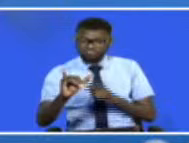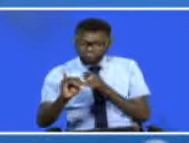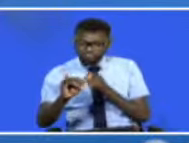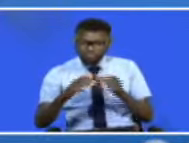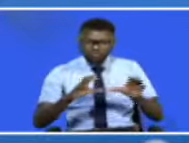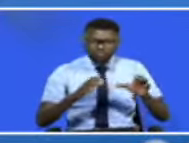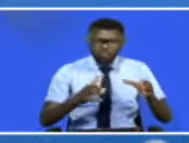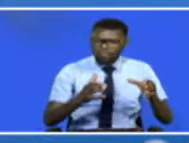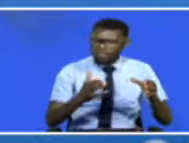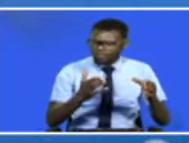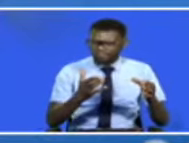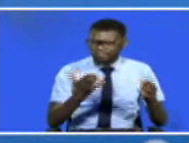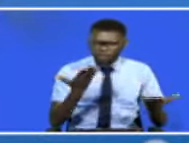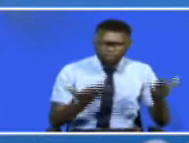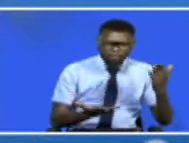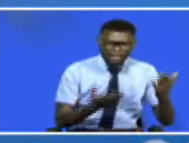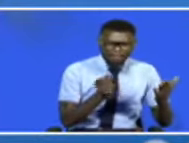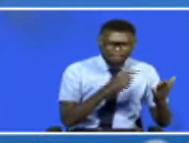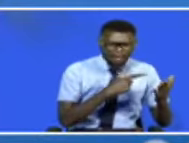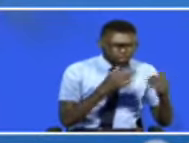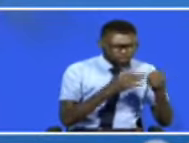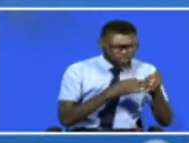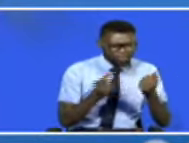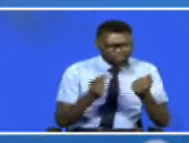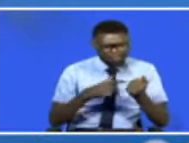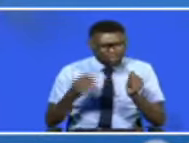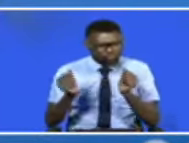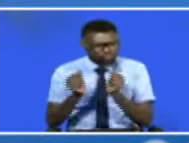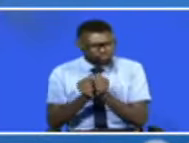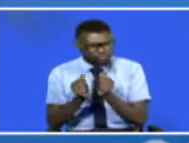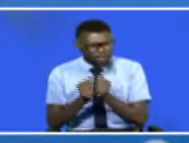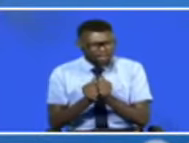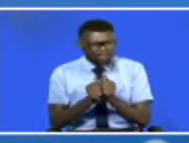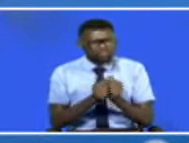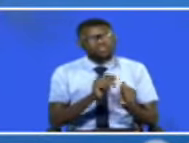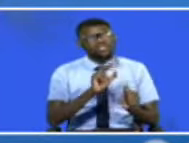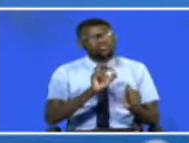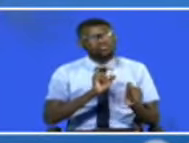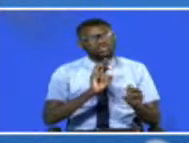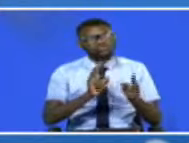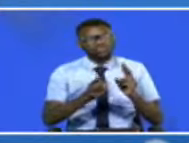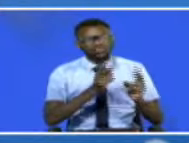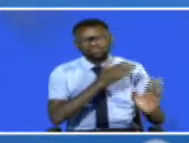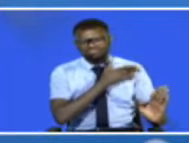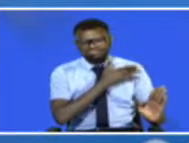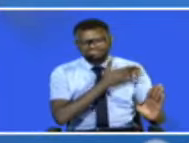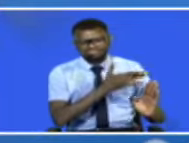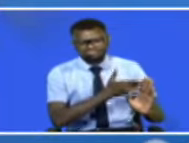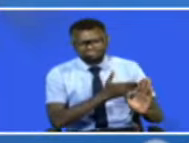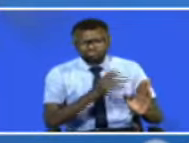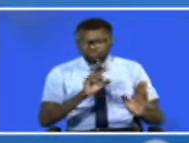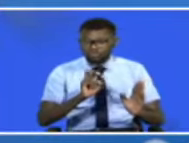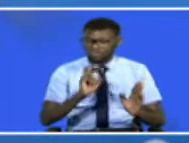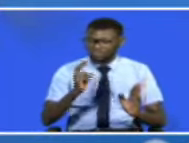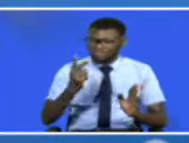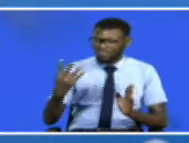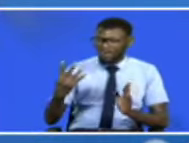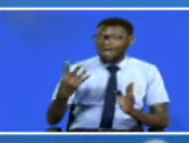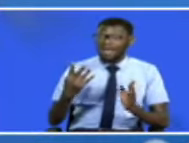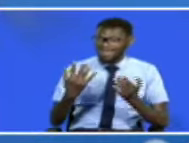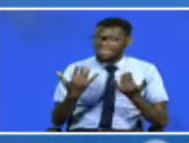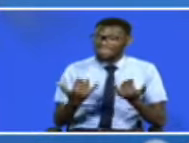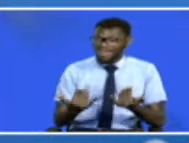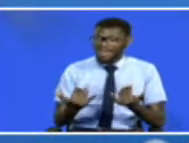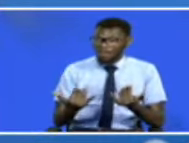cases reported between August and October for the years 2022 to 2024 indicates a slight